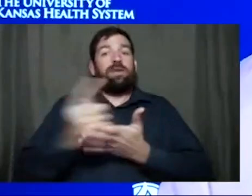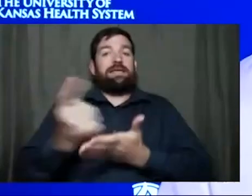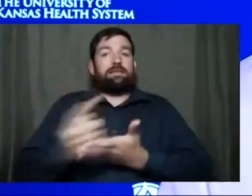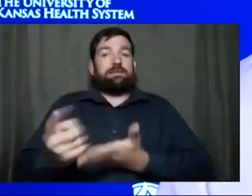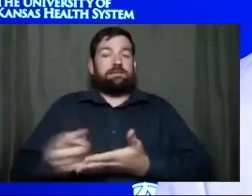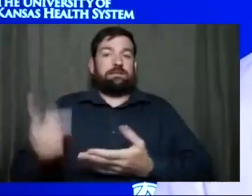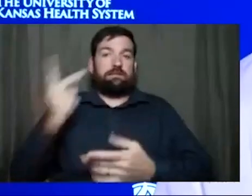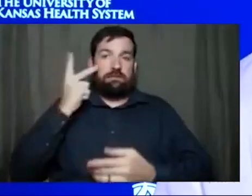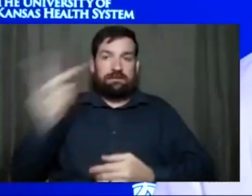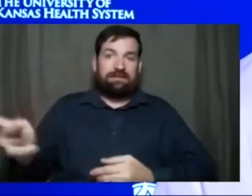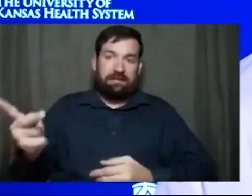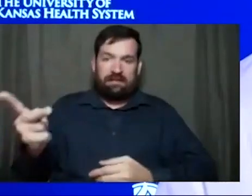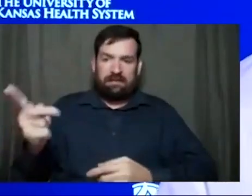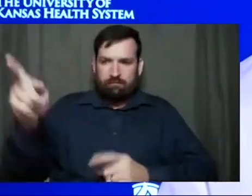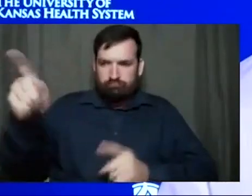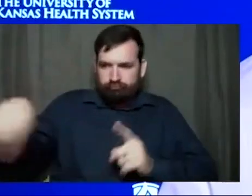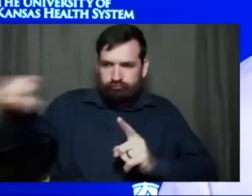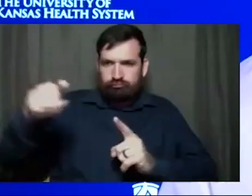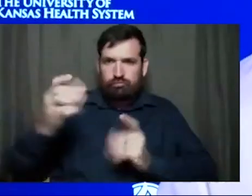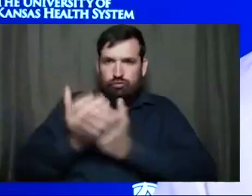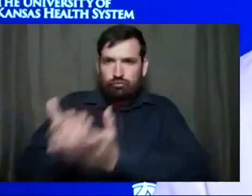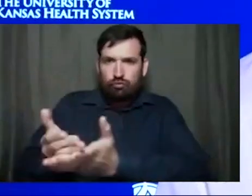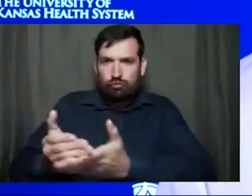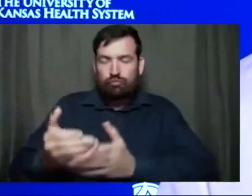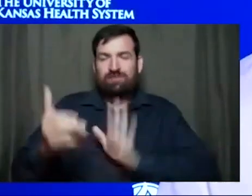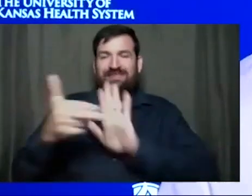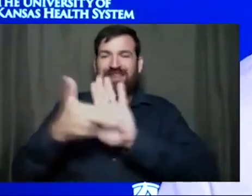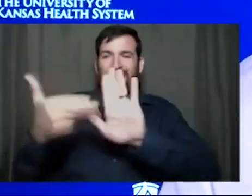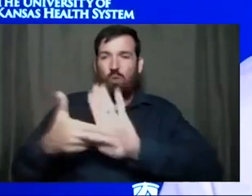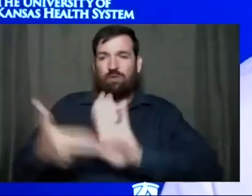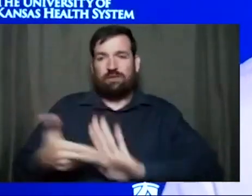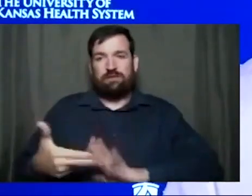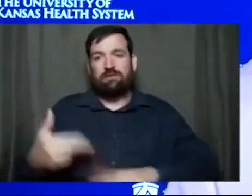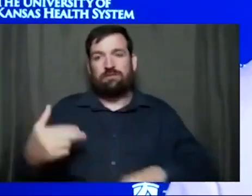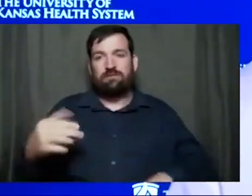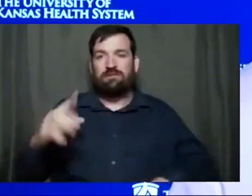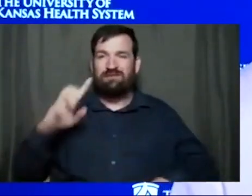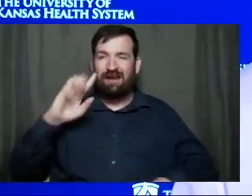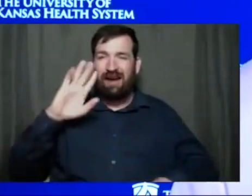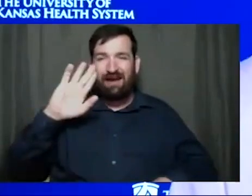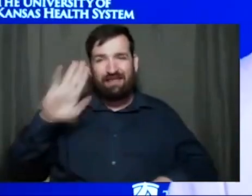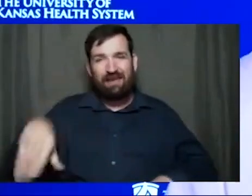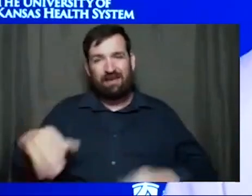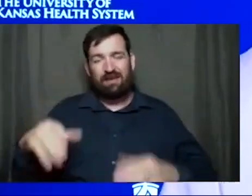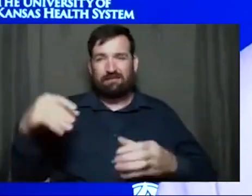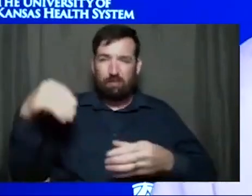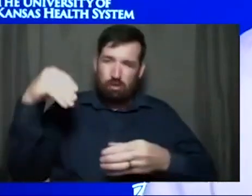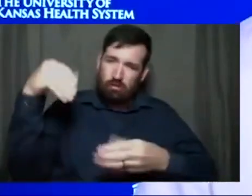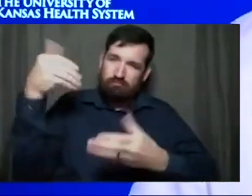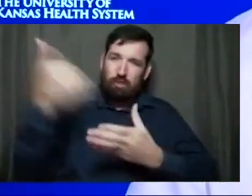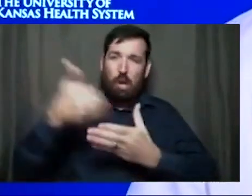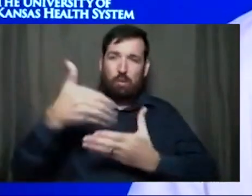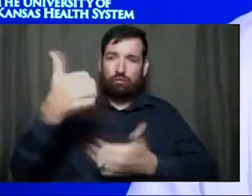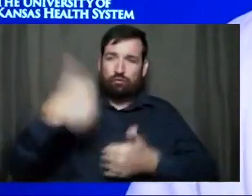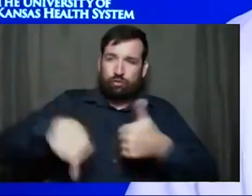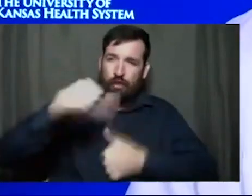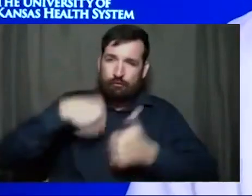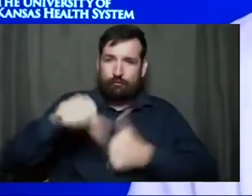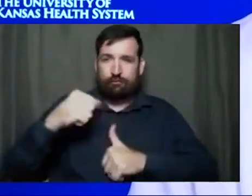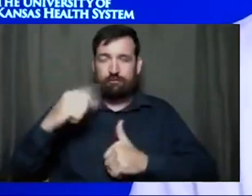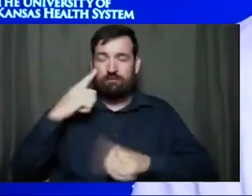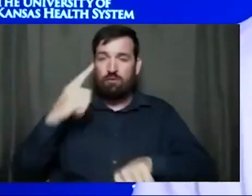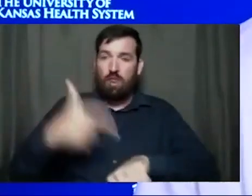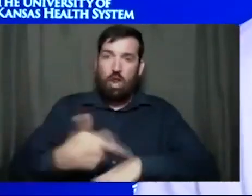people on a cruise ship got diagnosed. I think you are just in such close quarters for a lot of the time on those ships for those purposes of